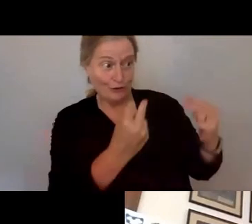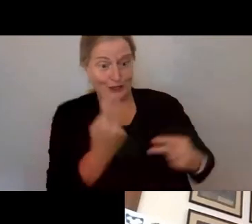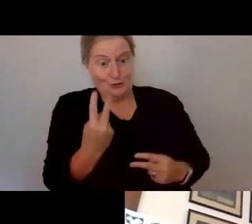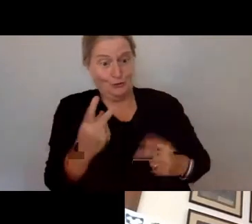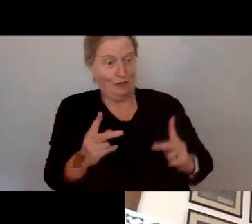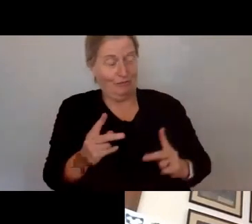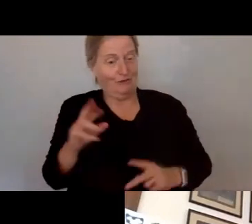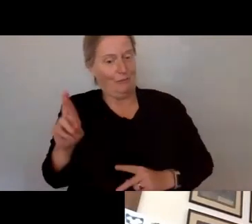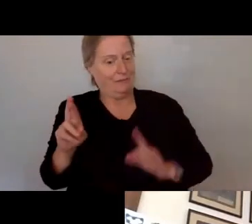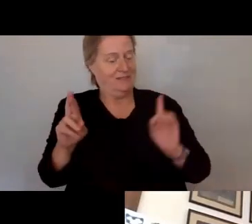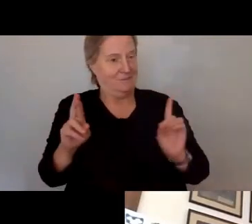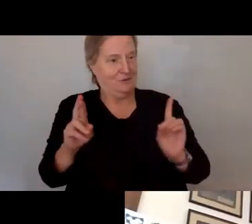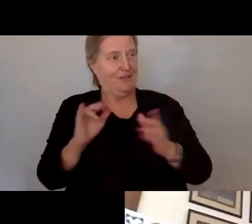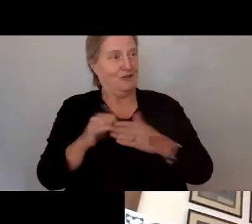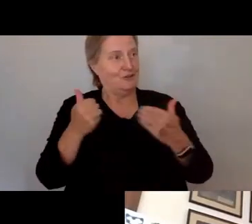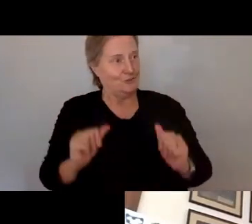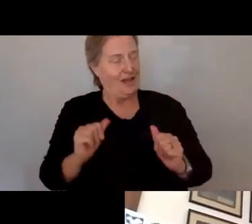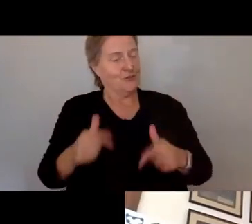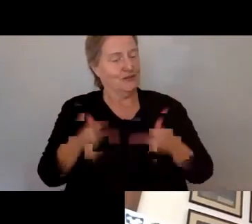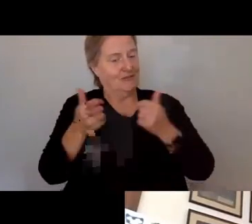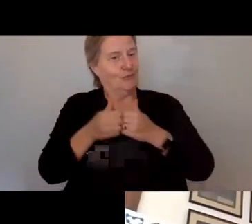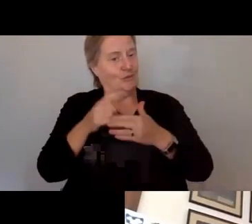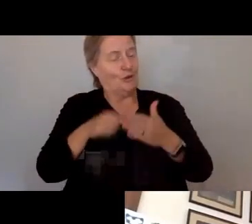what exactly you started back in the 80s.